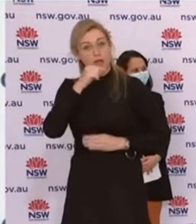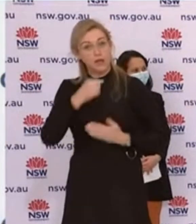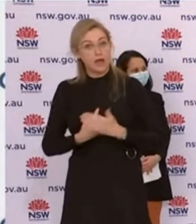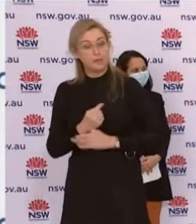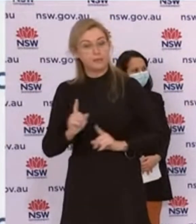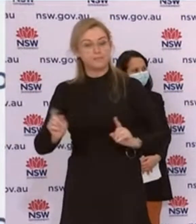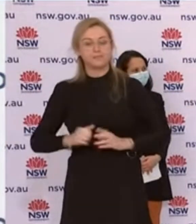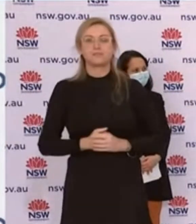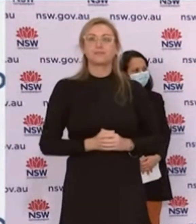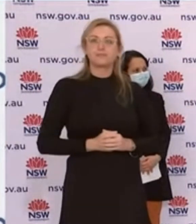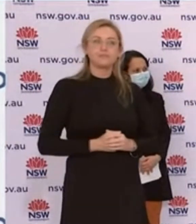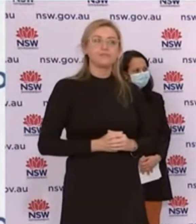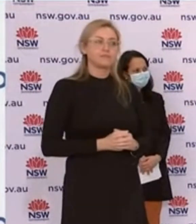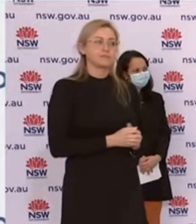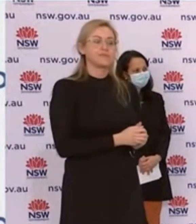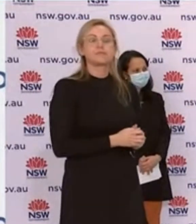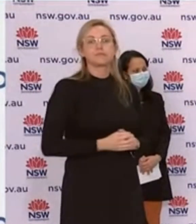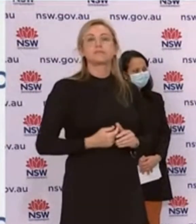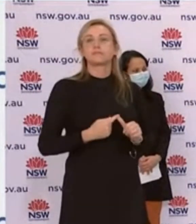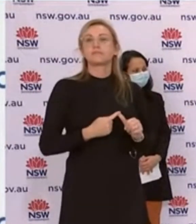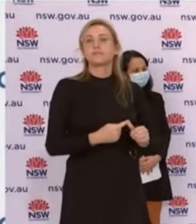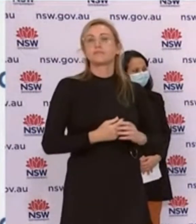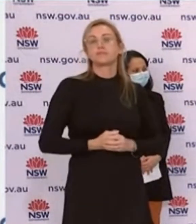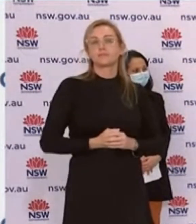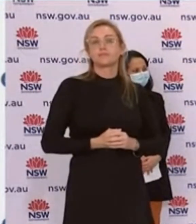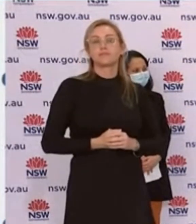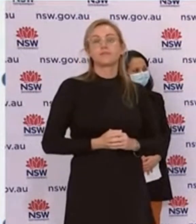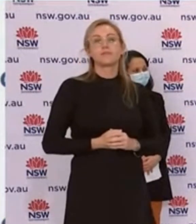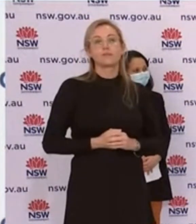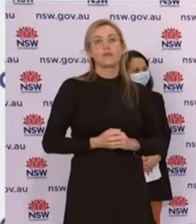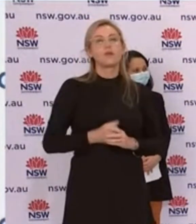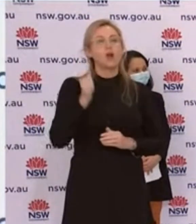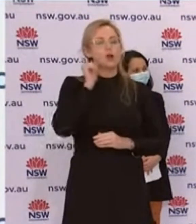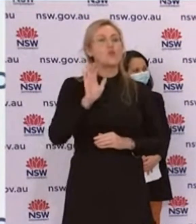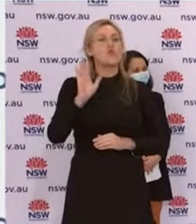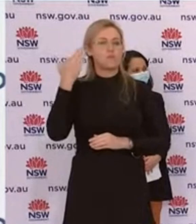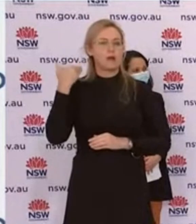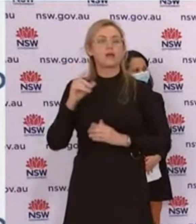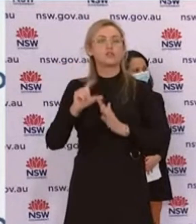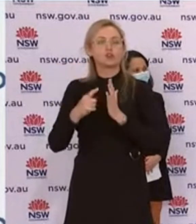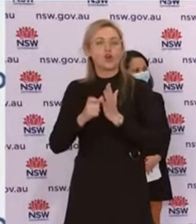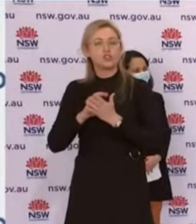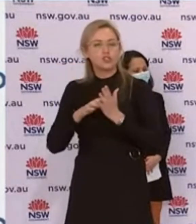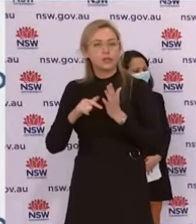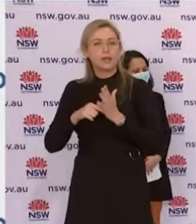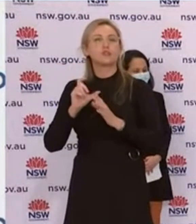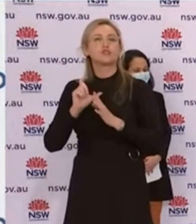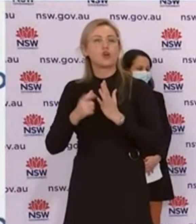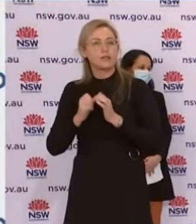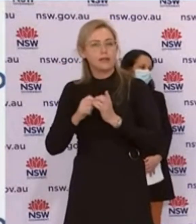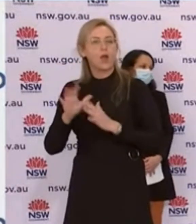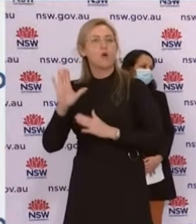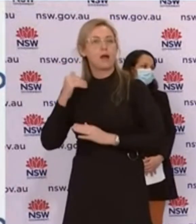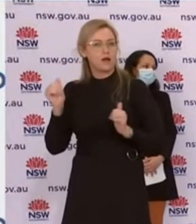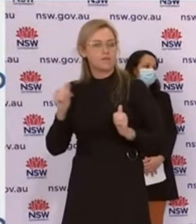make this point? And I know Dr Gale and Minister Hazard and Dr Chun have answered these questions earlier in the week, but we